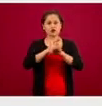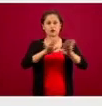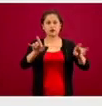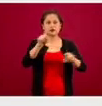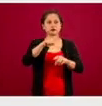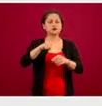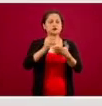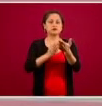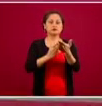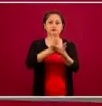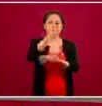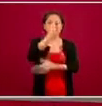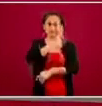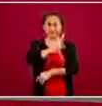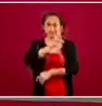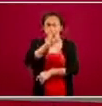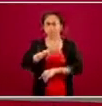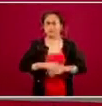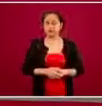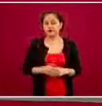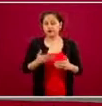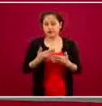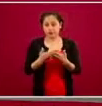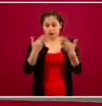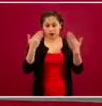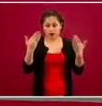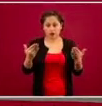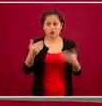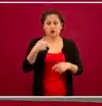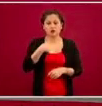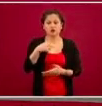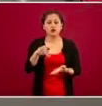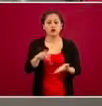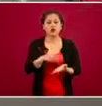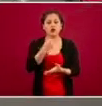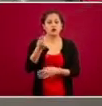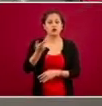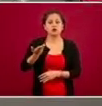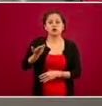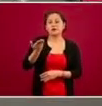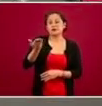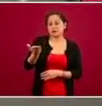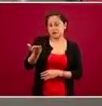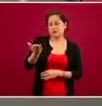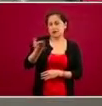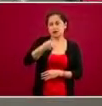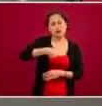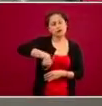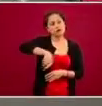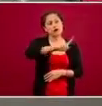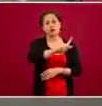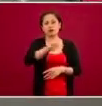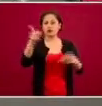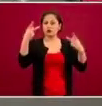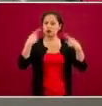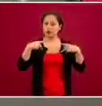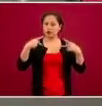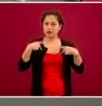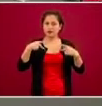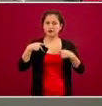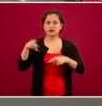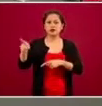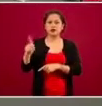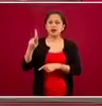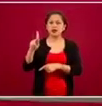And we believe now that through these changes that we've been implementing, we believe that now this information is more